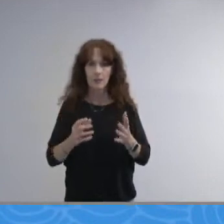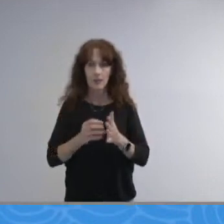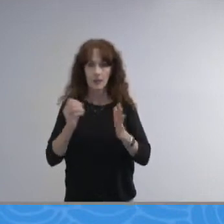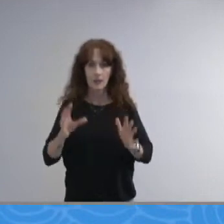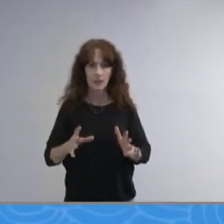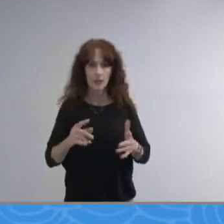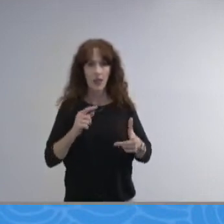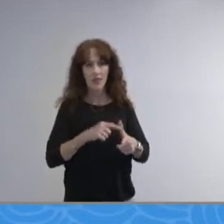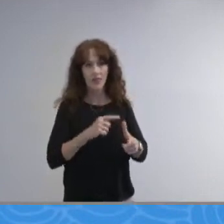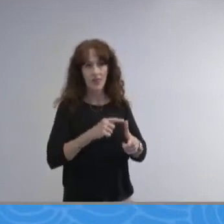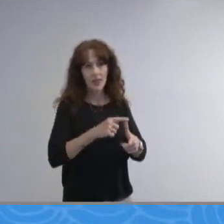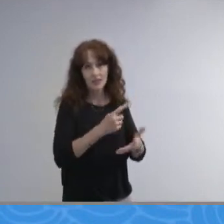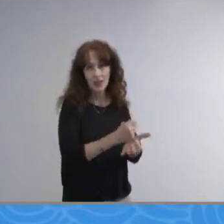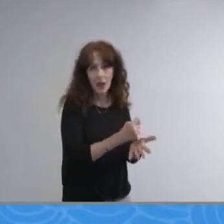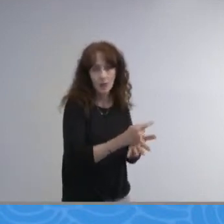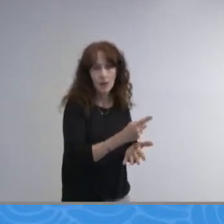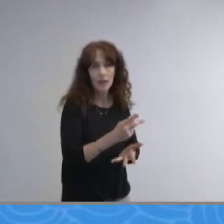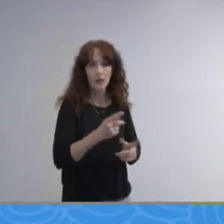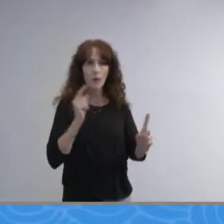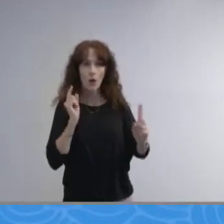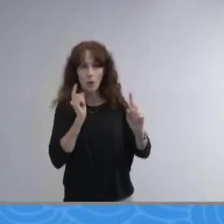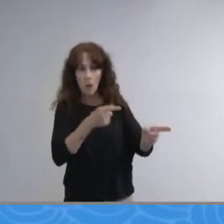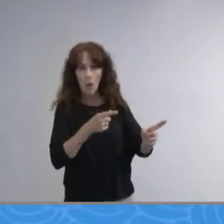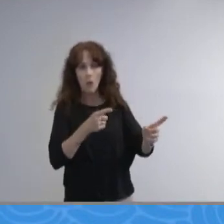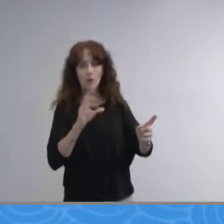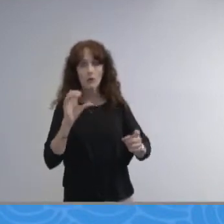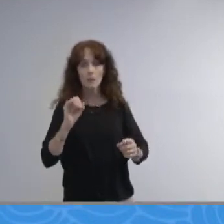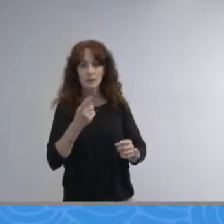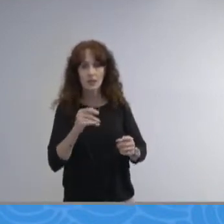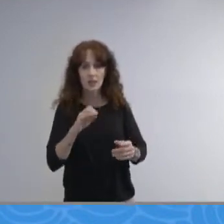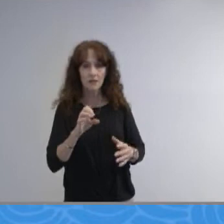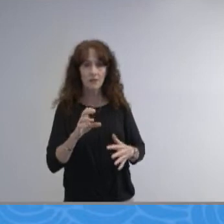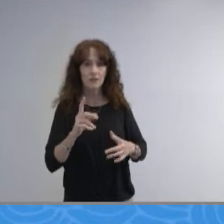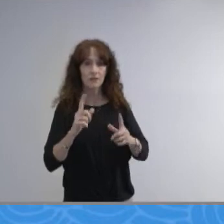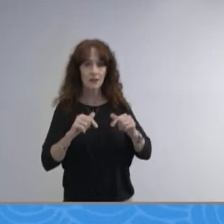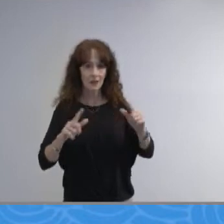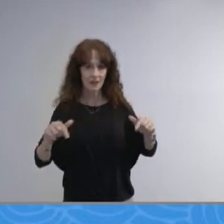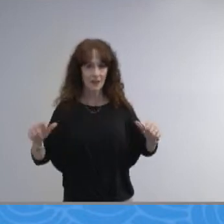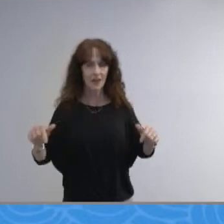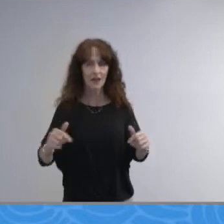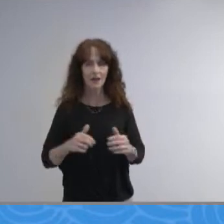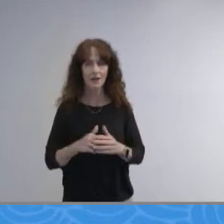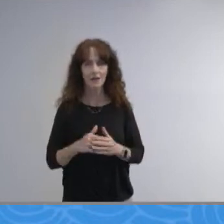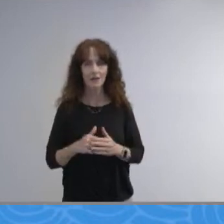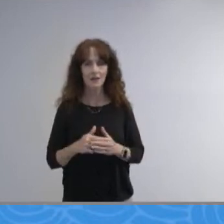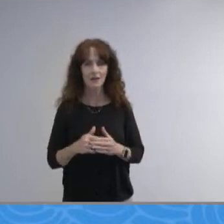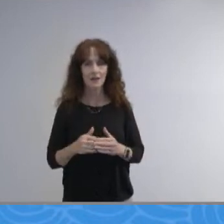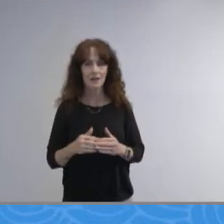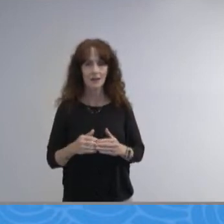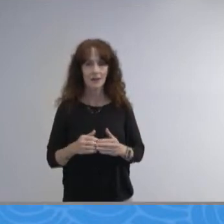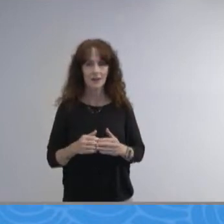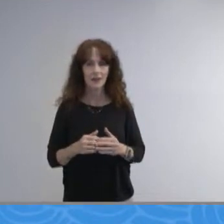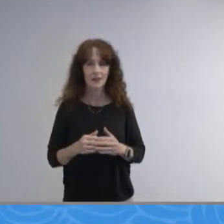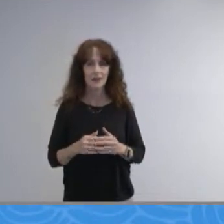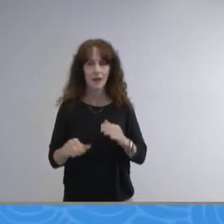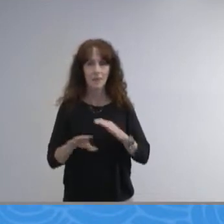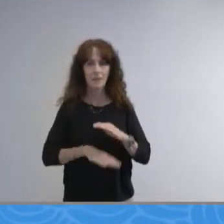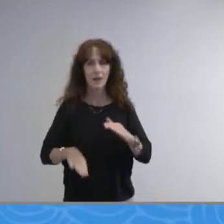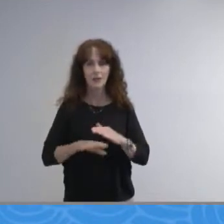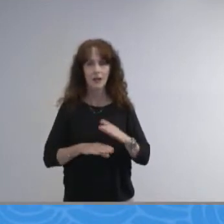this therapy, what goals and objectives are they going to have based